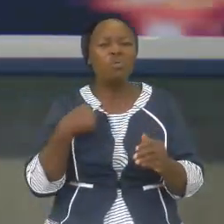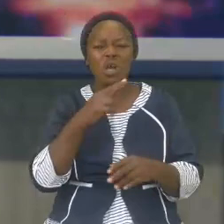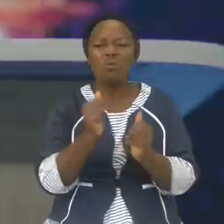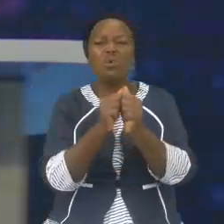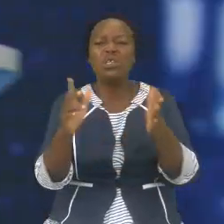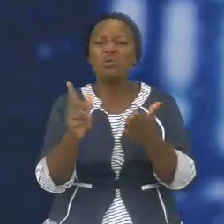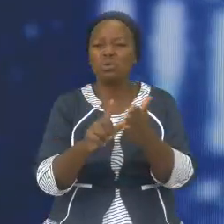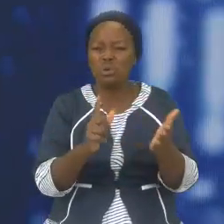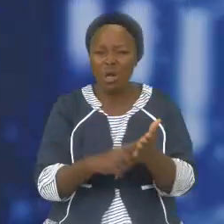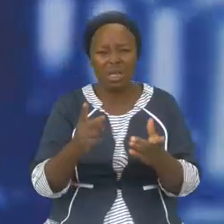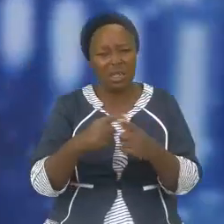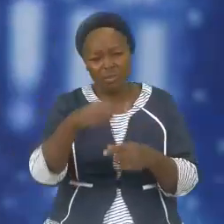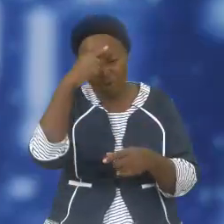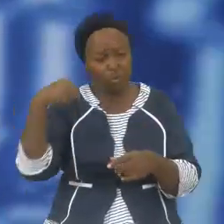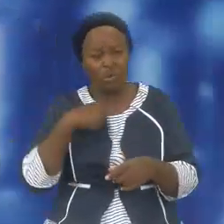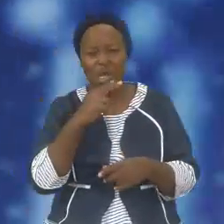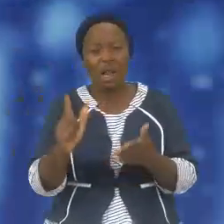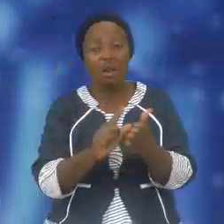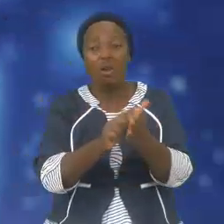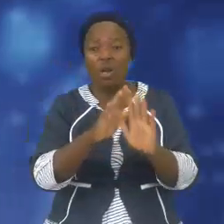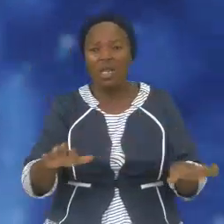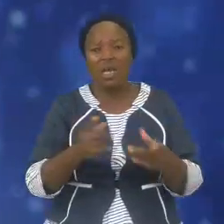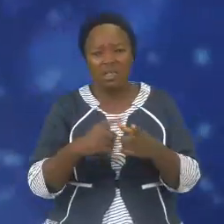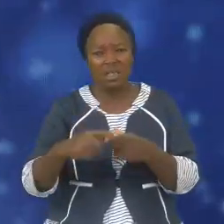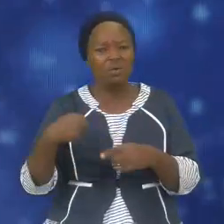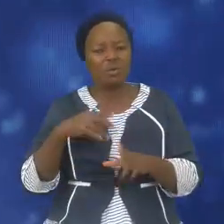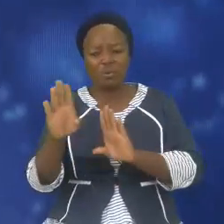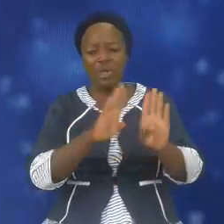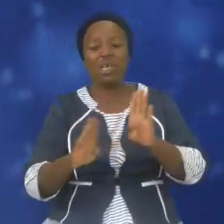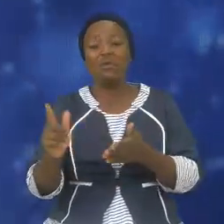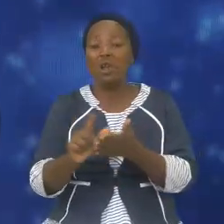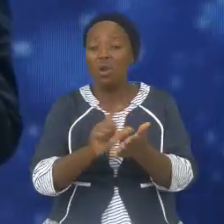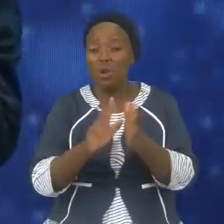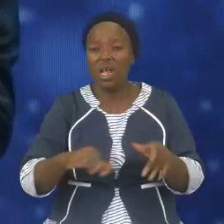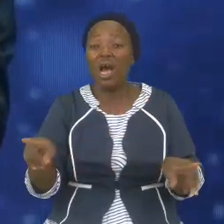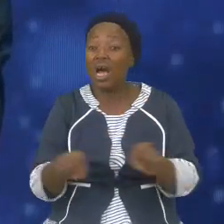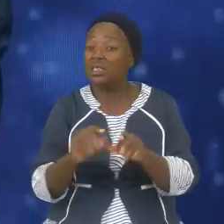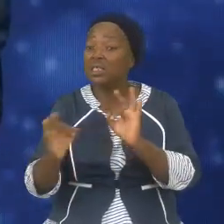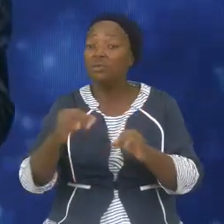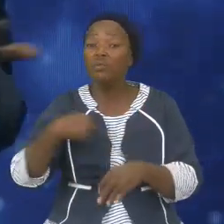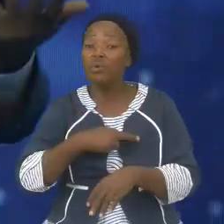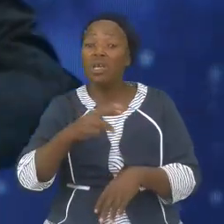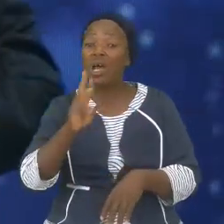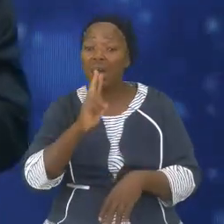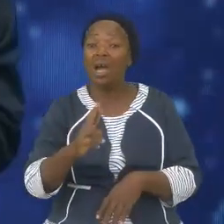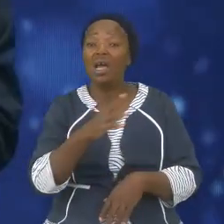we acted lawless, we behave lawless, as if we are a law